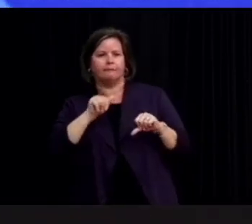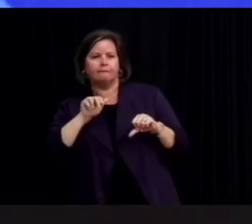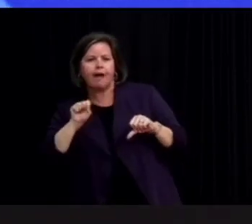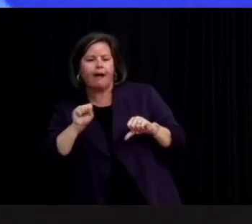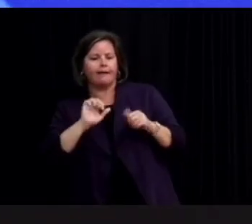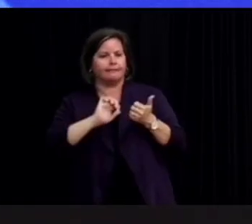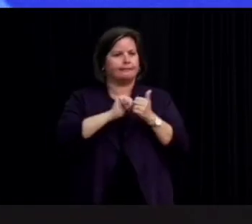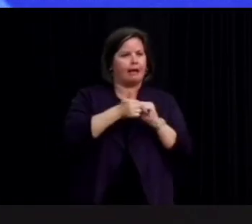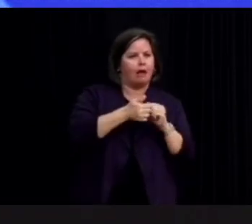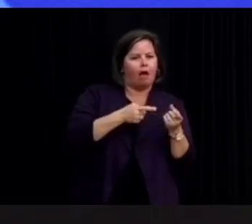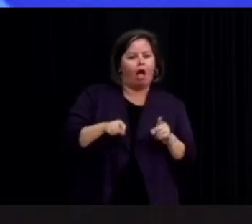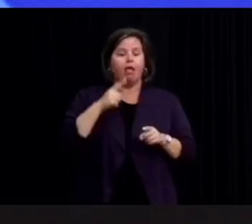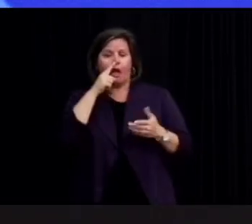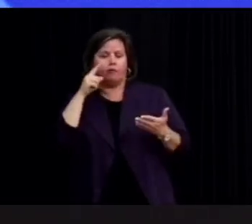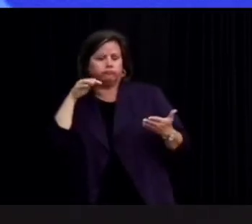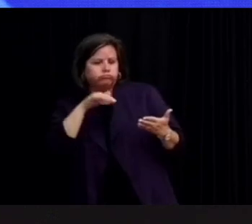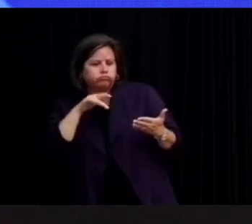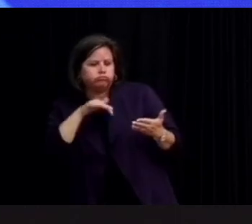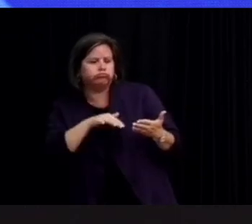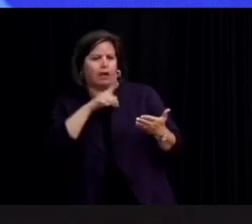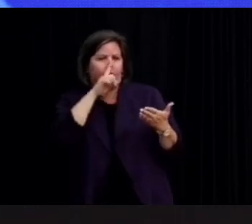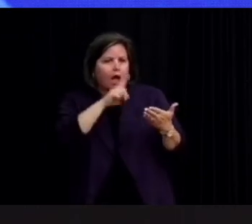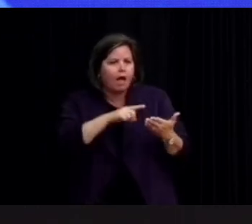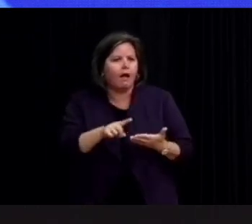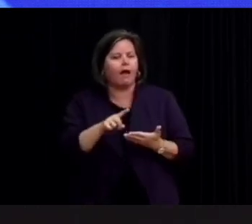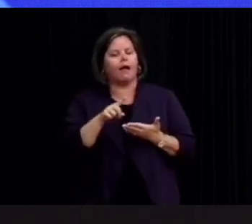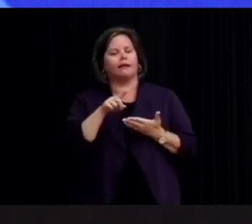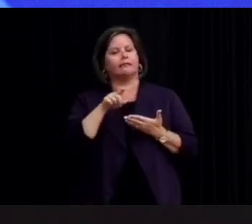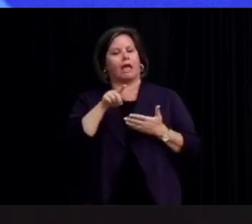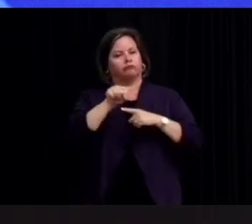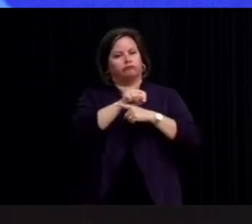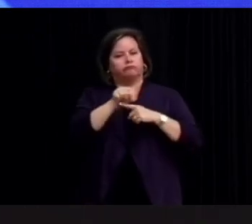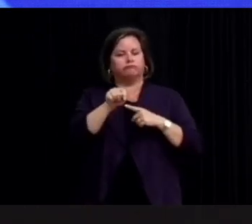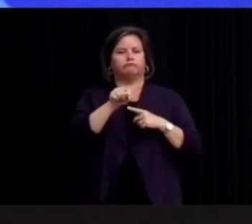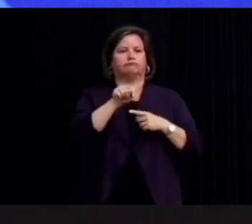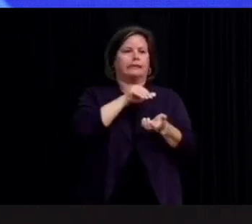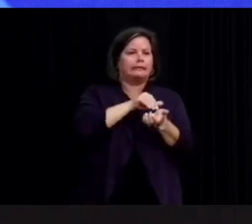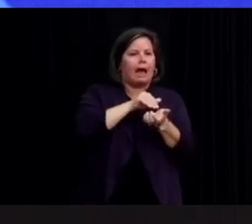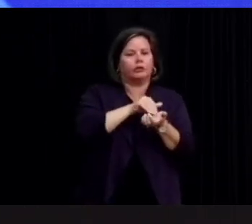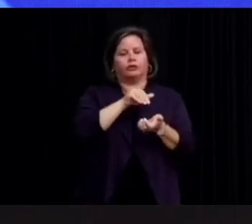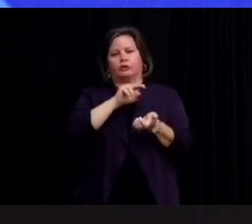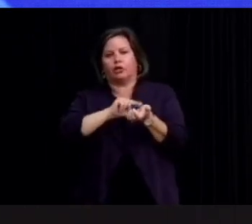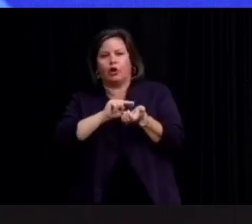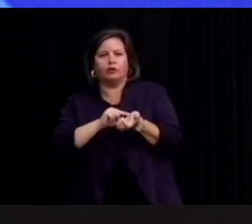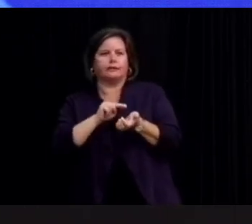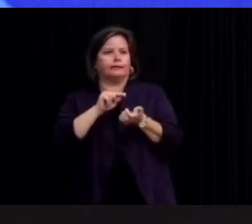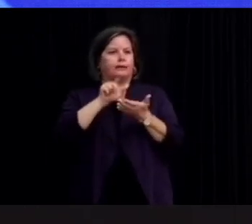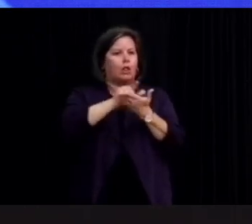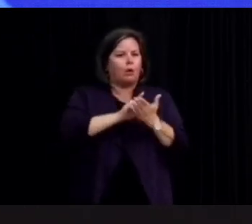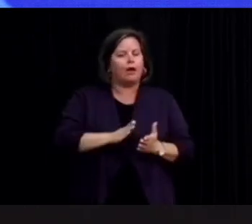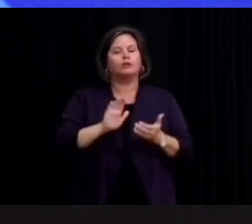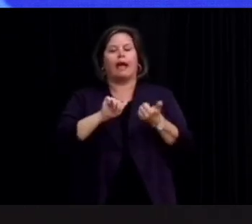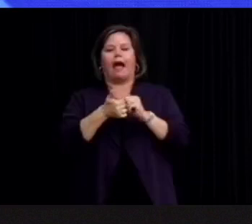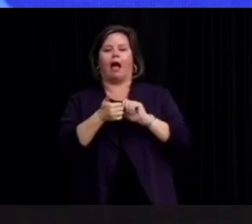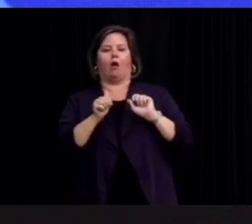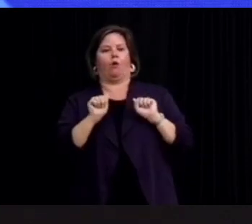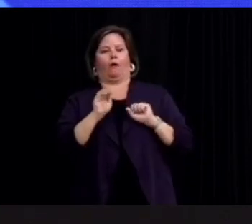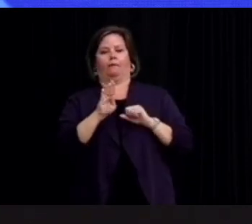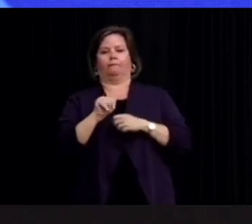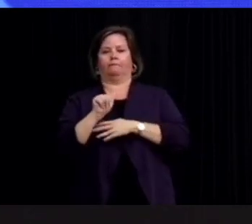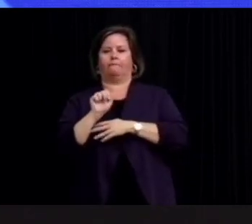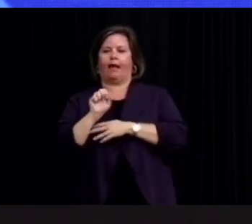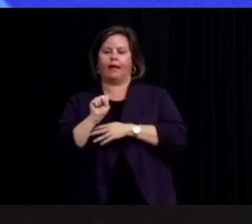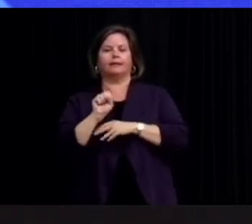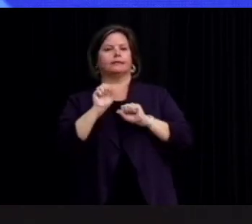they've trained judges and lawyers and doctors and nurses on how bias can infect an interaction with a patient or a consumer